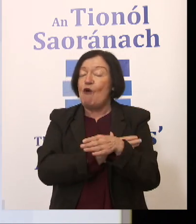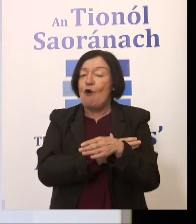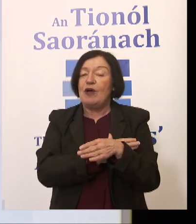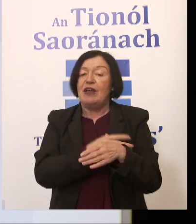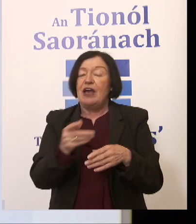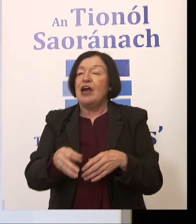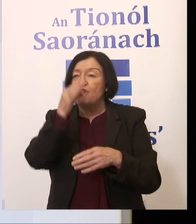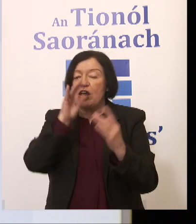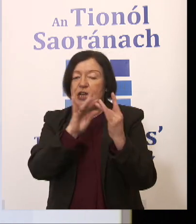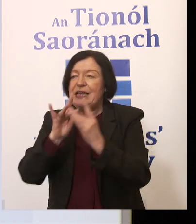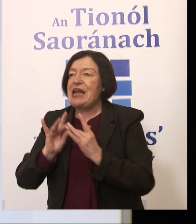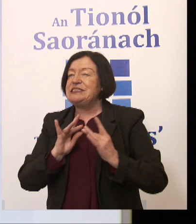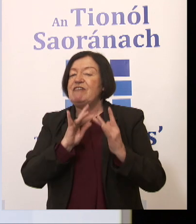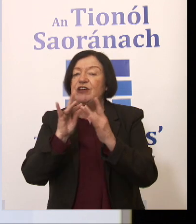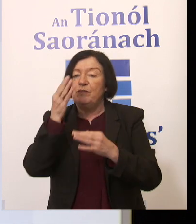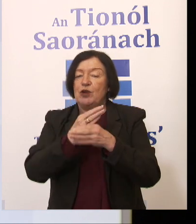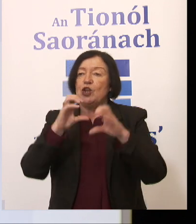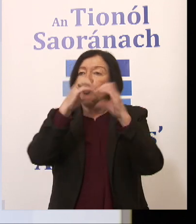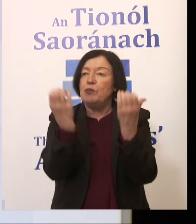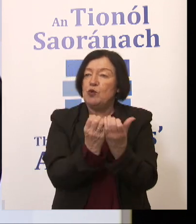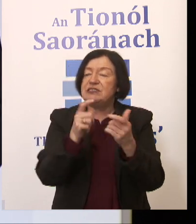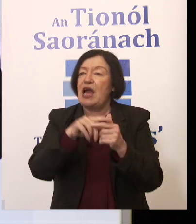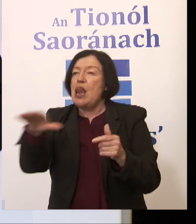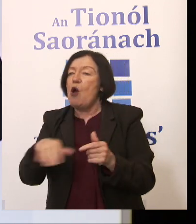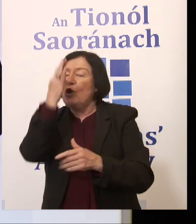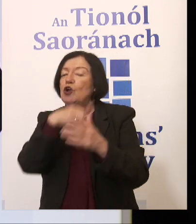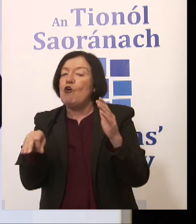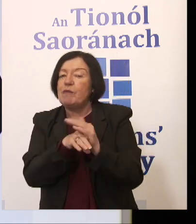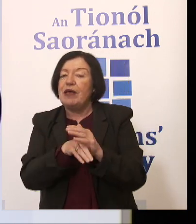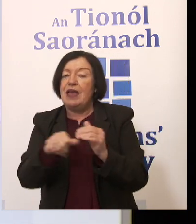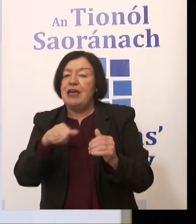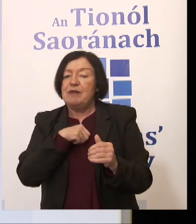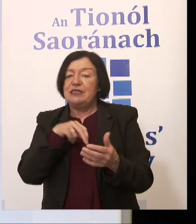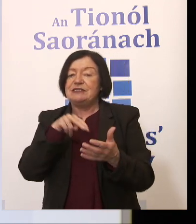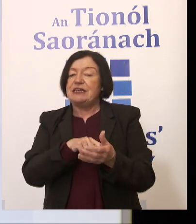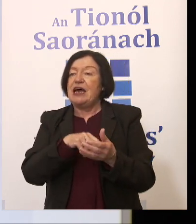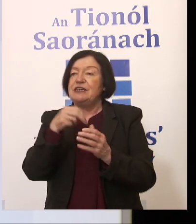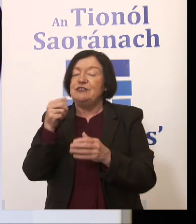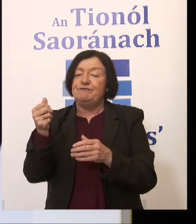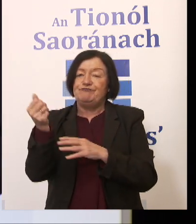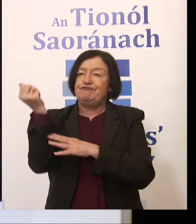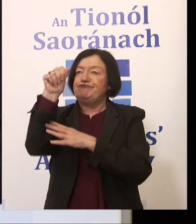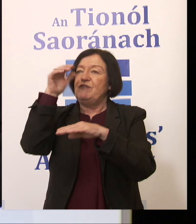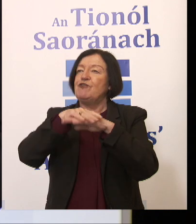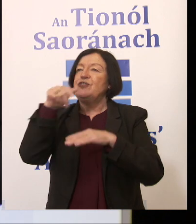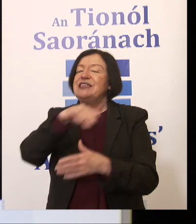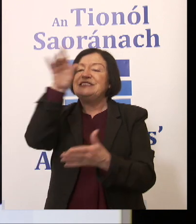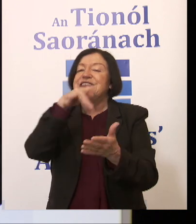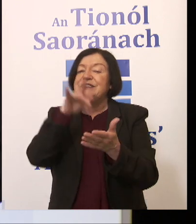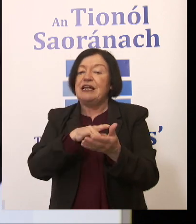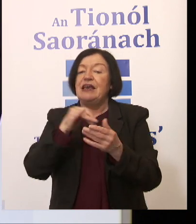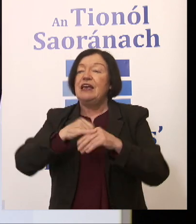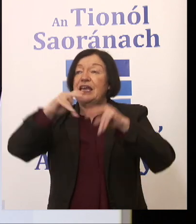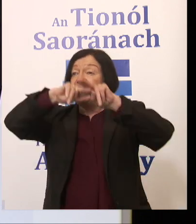greater connectivity between communities and local government, and being able to stand as a champion for their city in the context of, in a